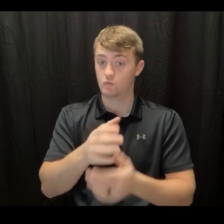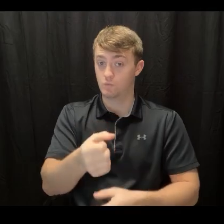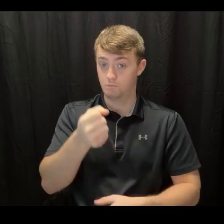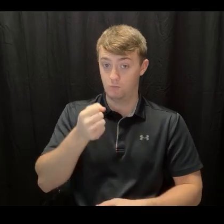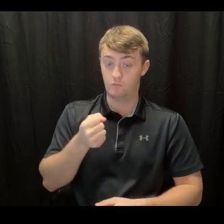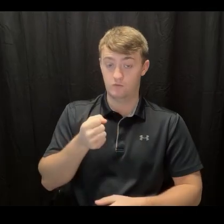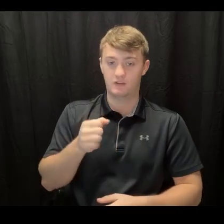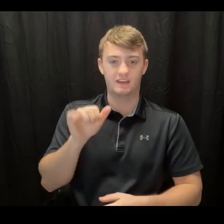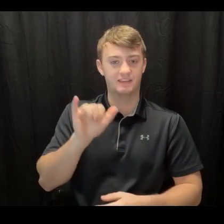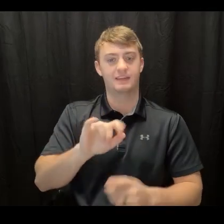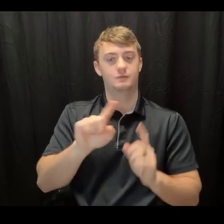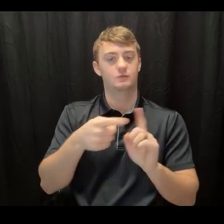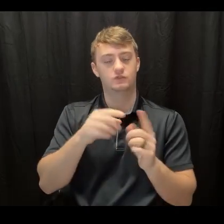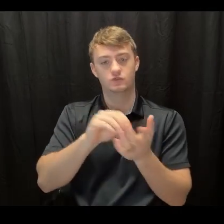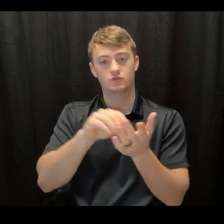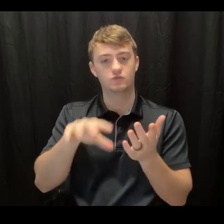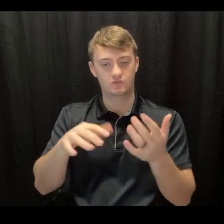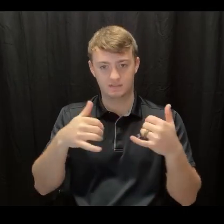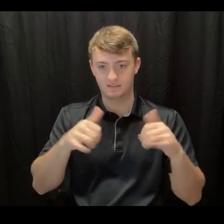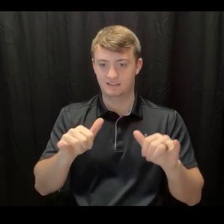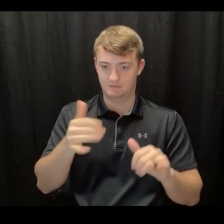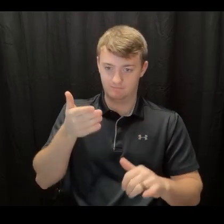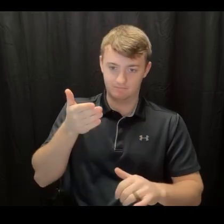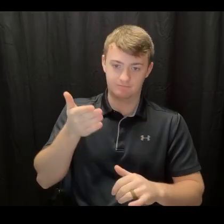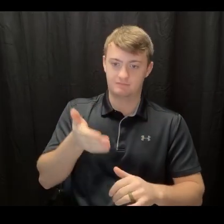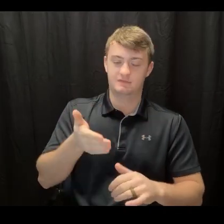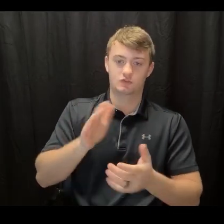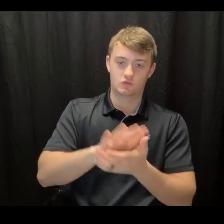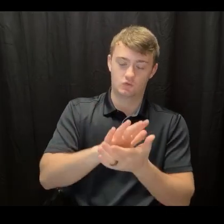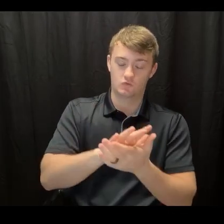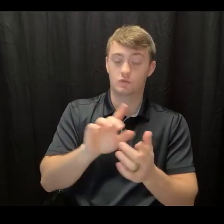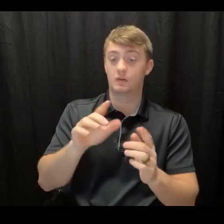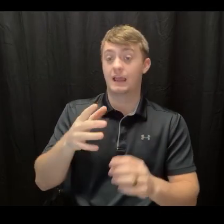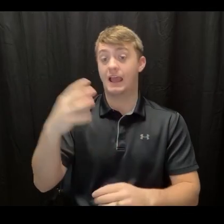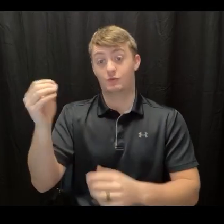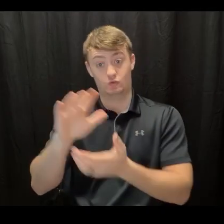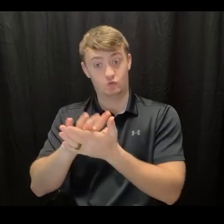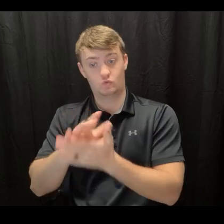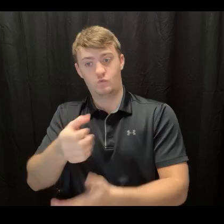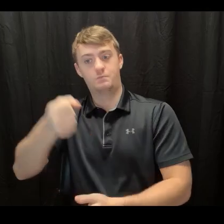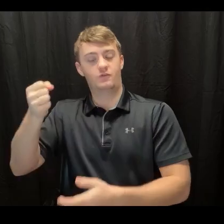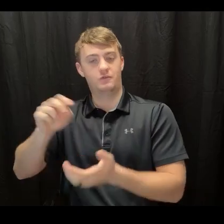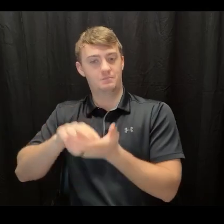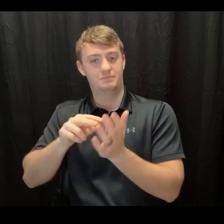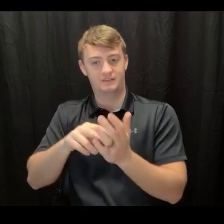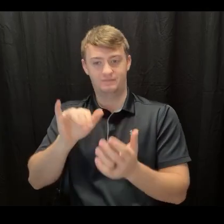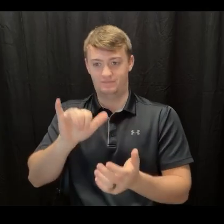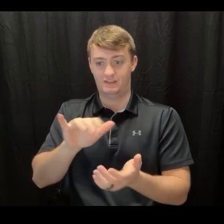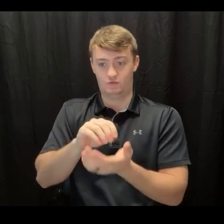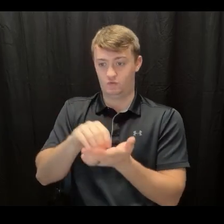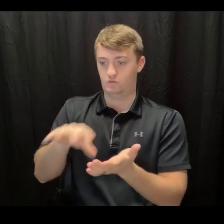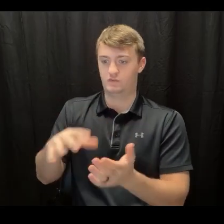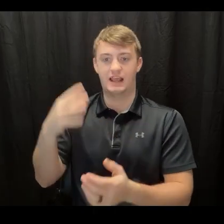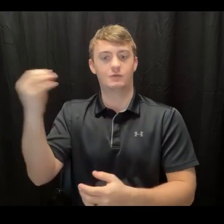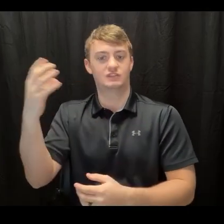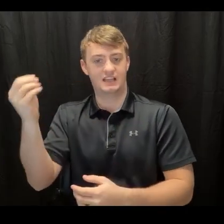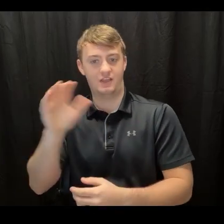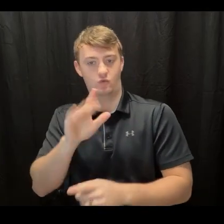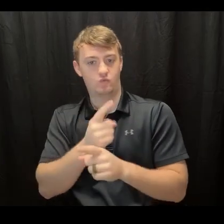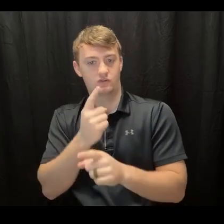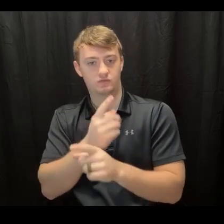removal is when the student is still within the school. Out-of-school removal is when the student is outside of their